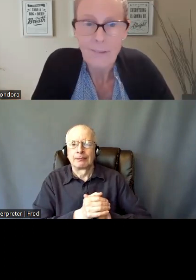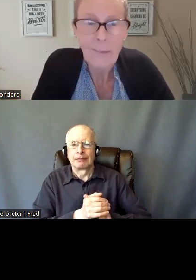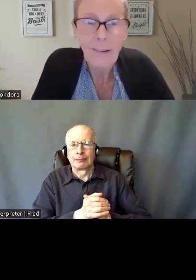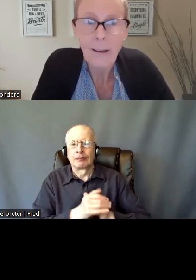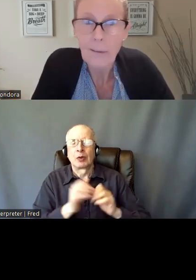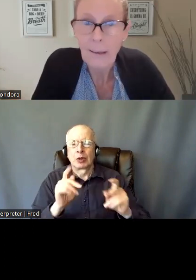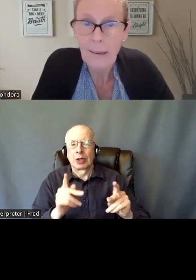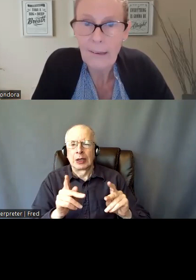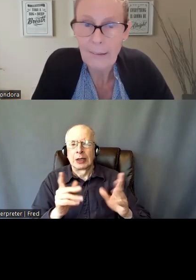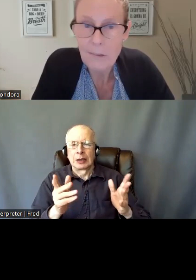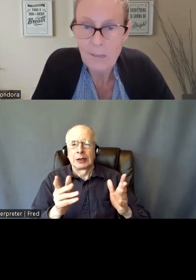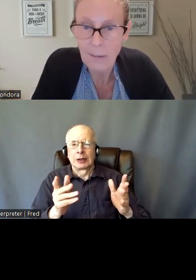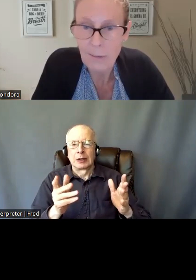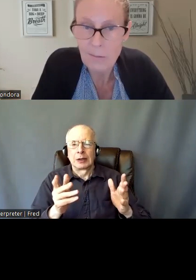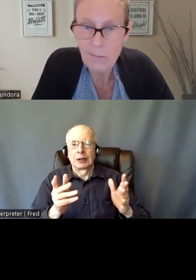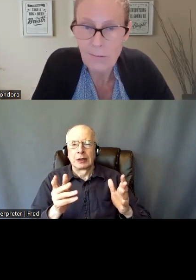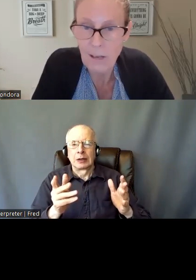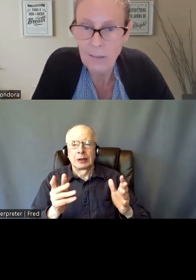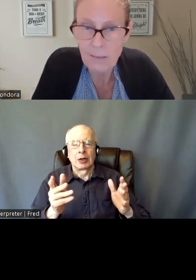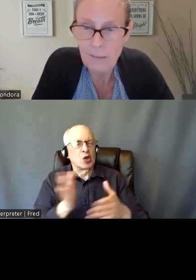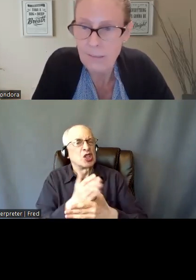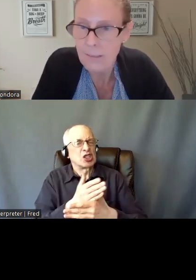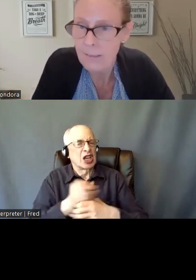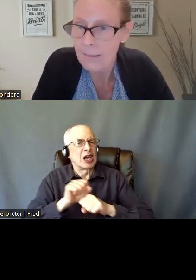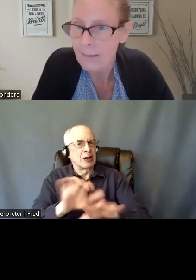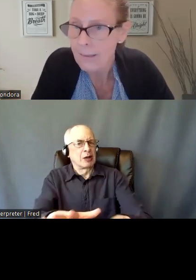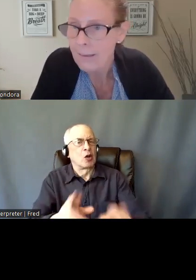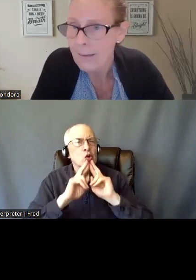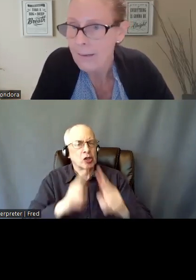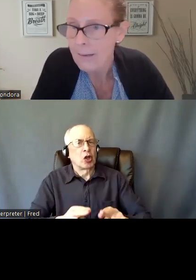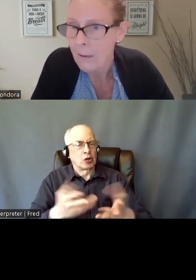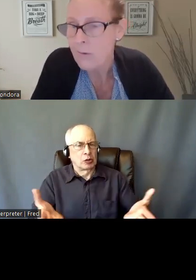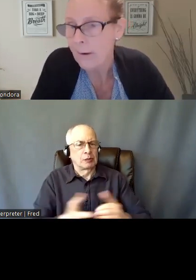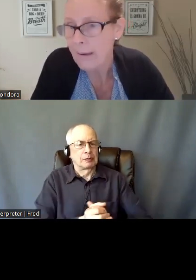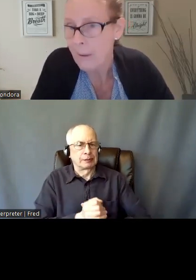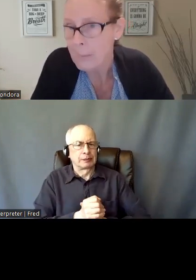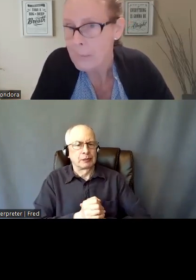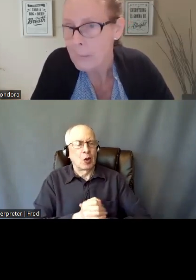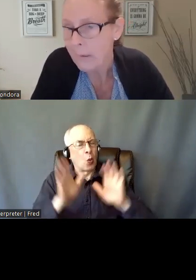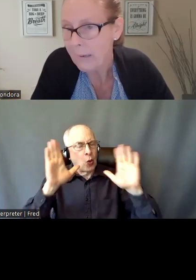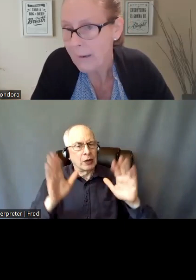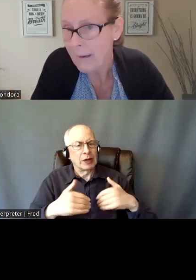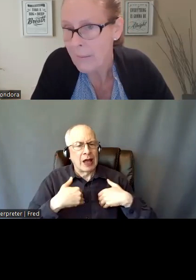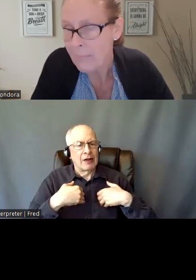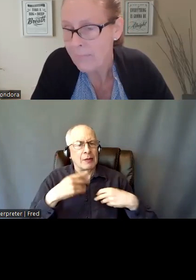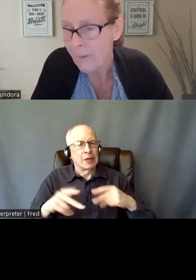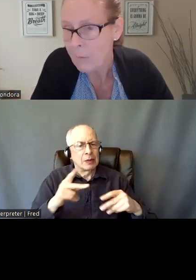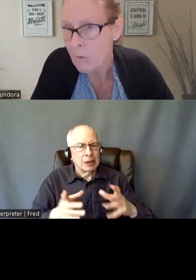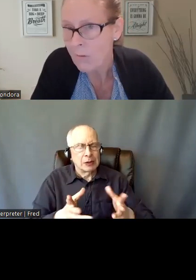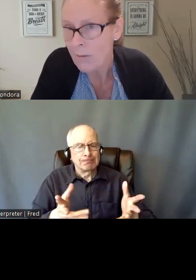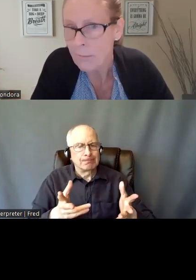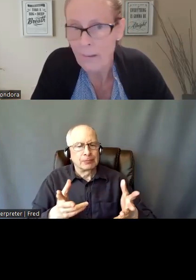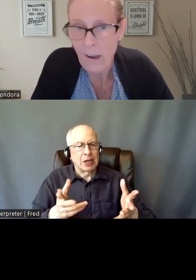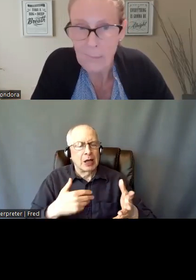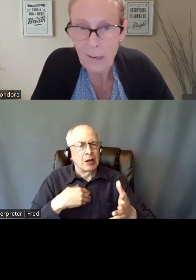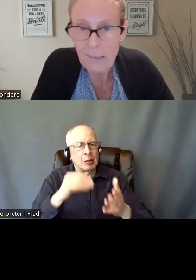All right, if we can go ahead and share those results. That was great. And we have people putting